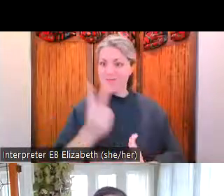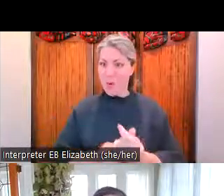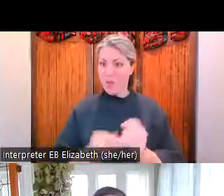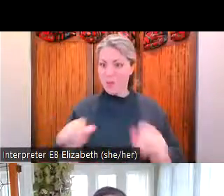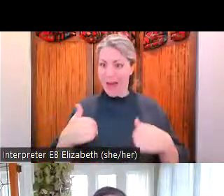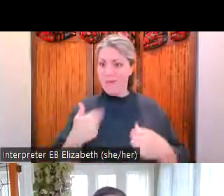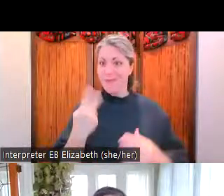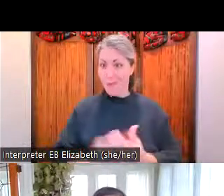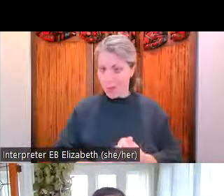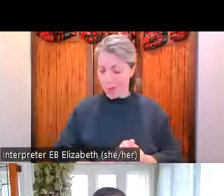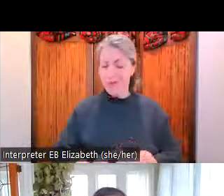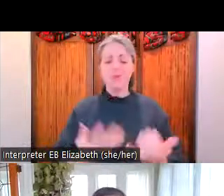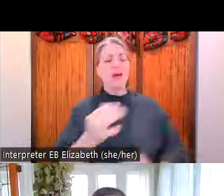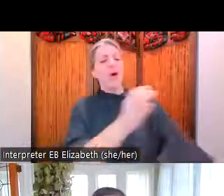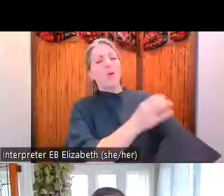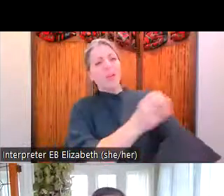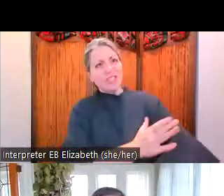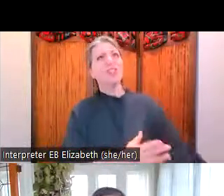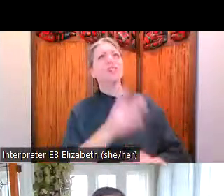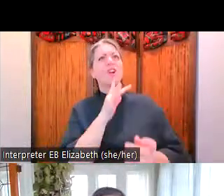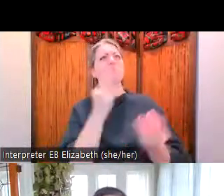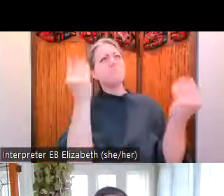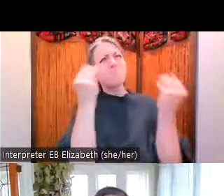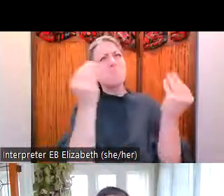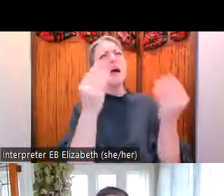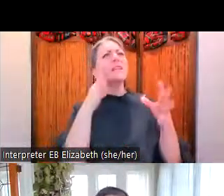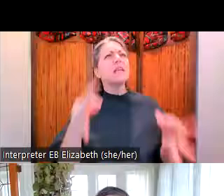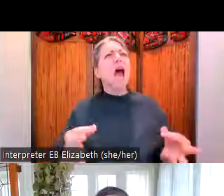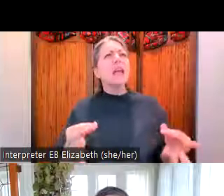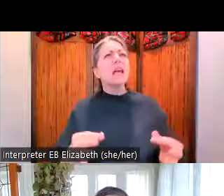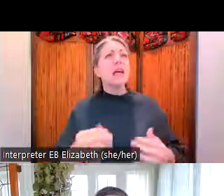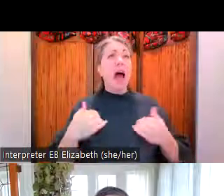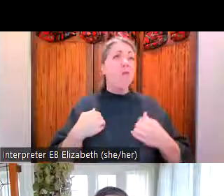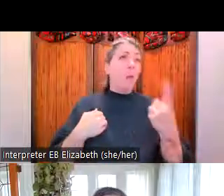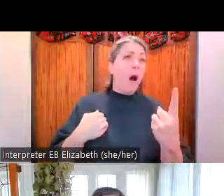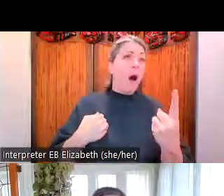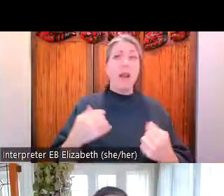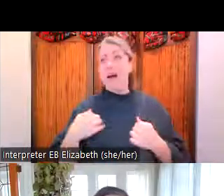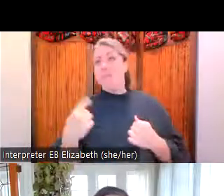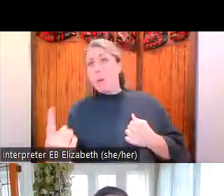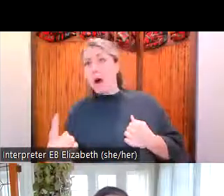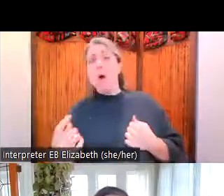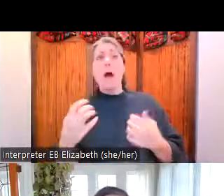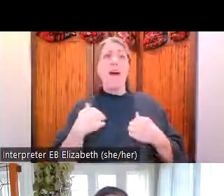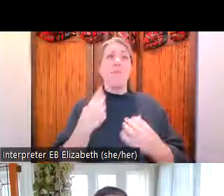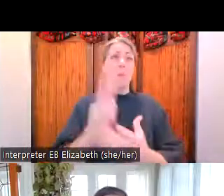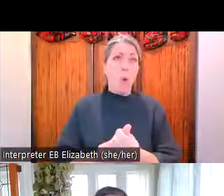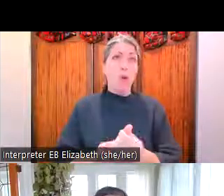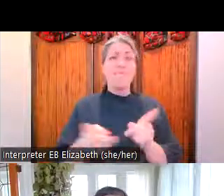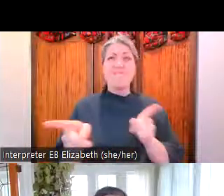And so now the clinicians are making decisions, in diagnostics about like your child's symptoms. Are they best understood as